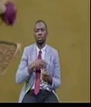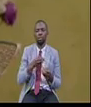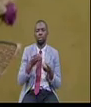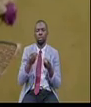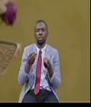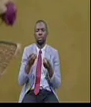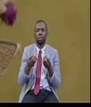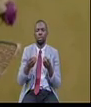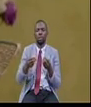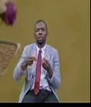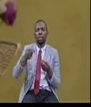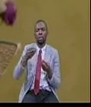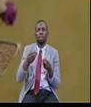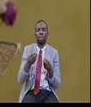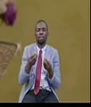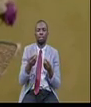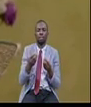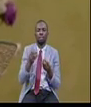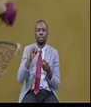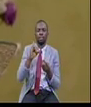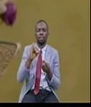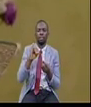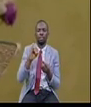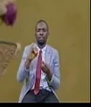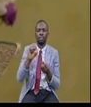Orile, Oshodi, and Yaba.